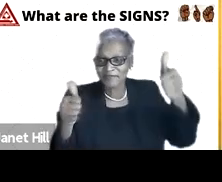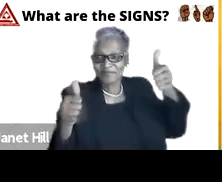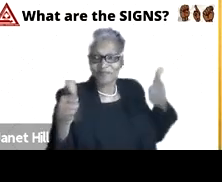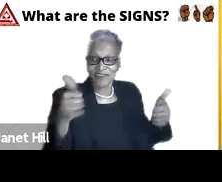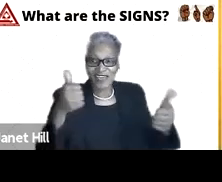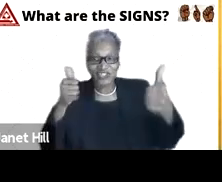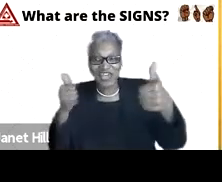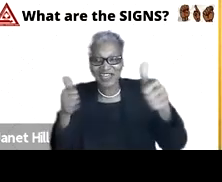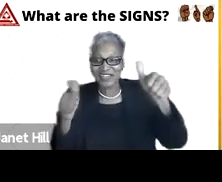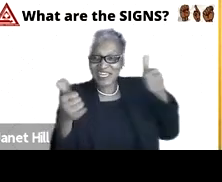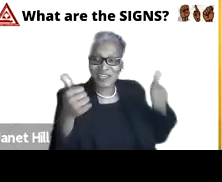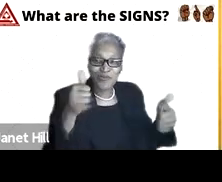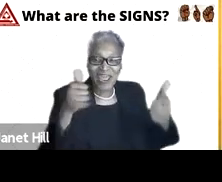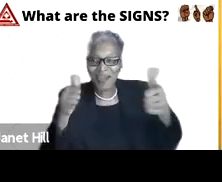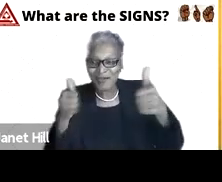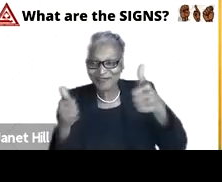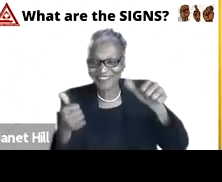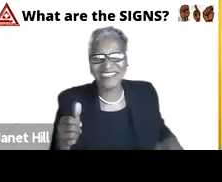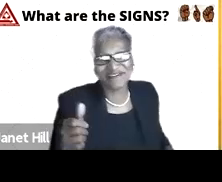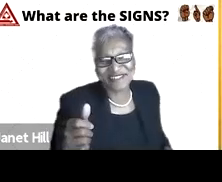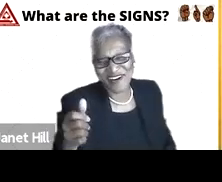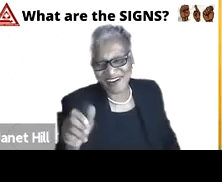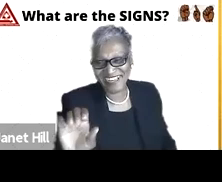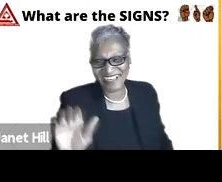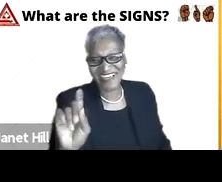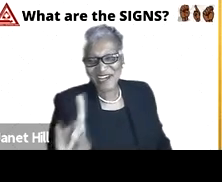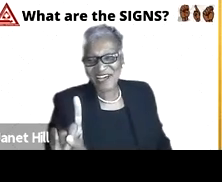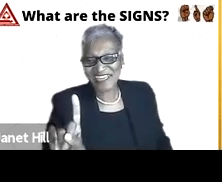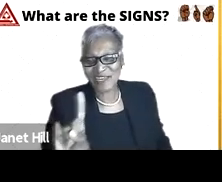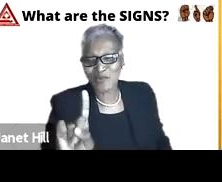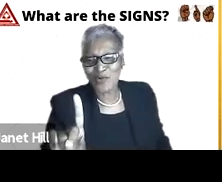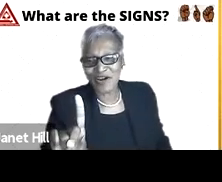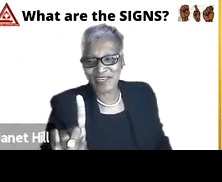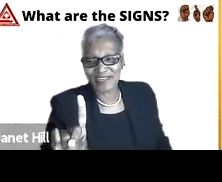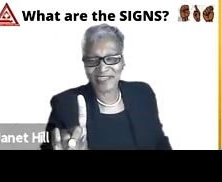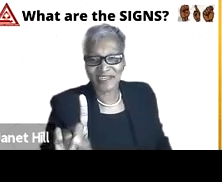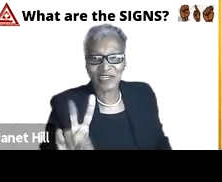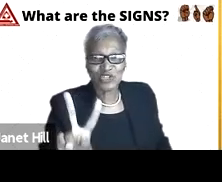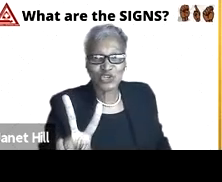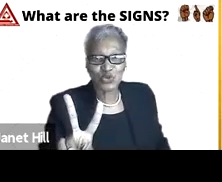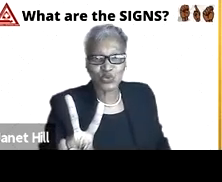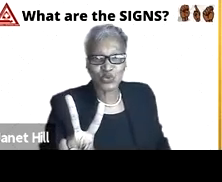Shake. Shake the 10 around. I'm sorry. Again,